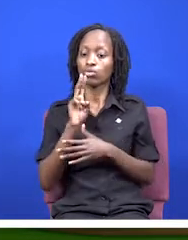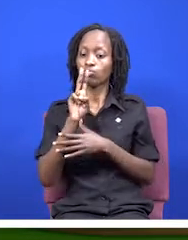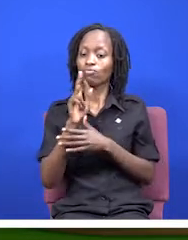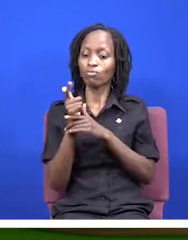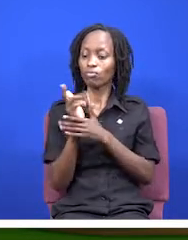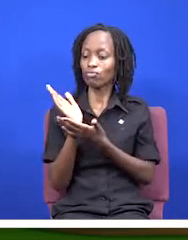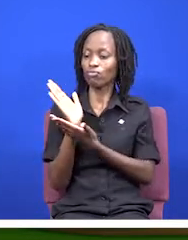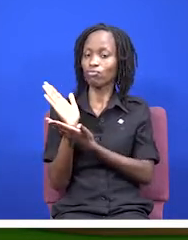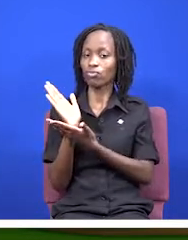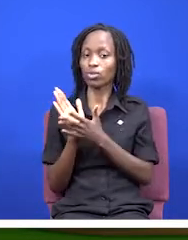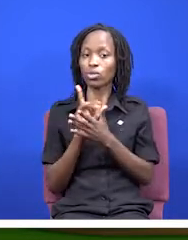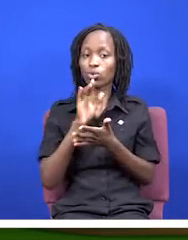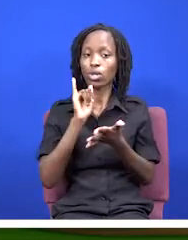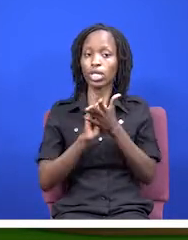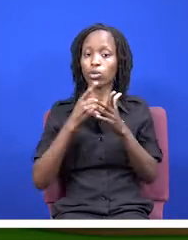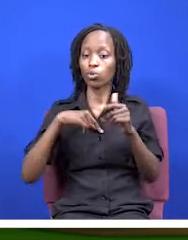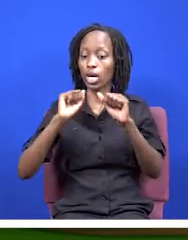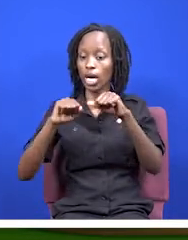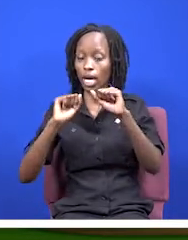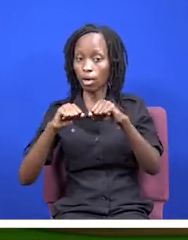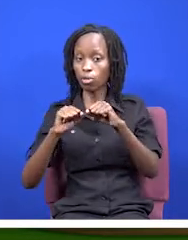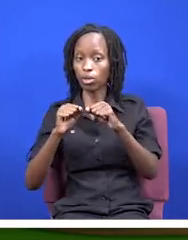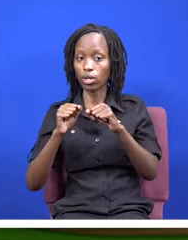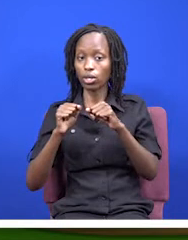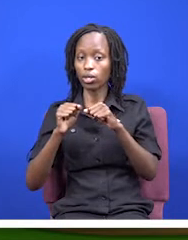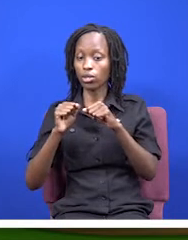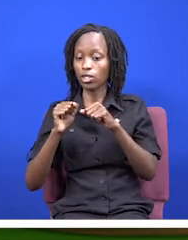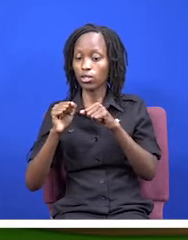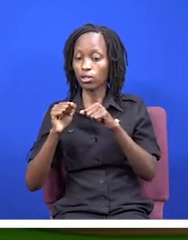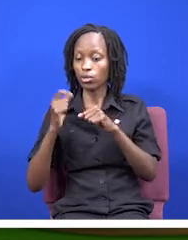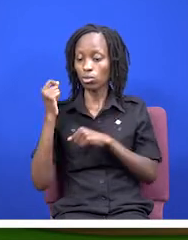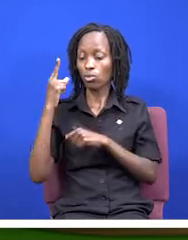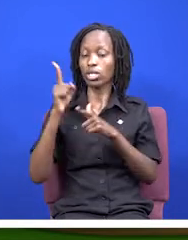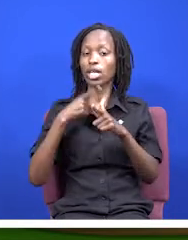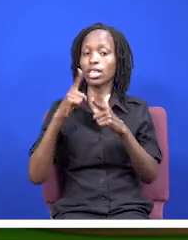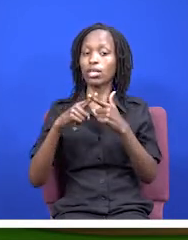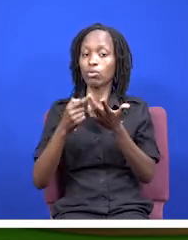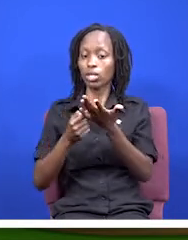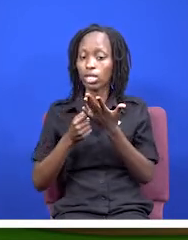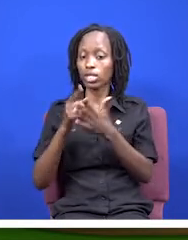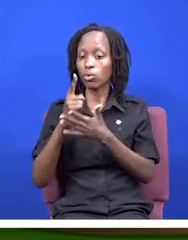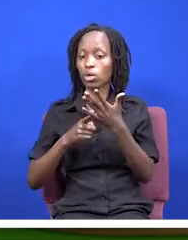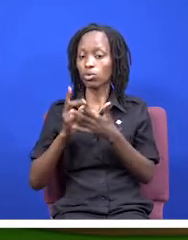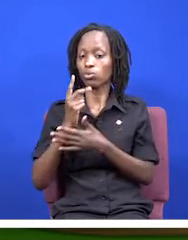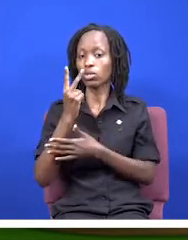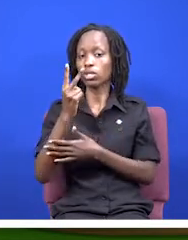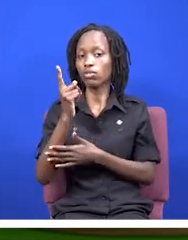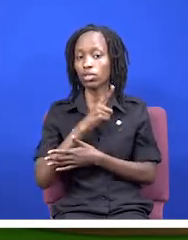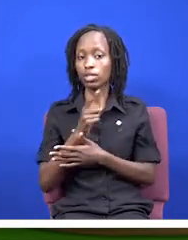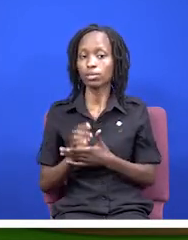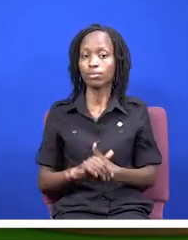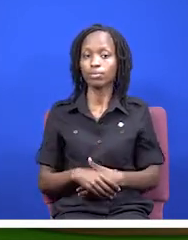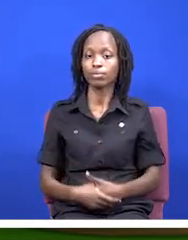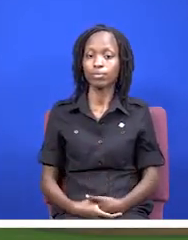like us to watch this short clip so that we are able to follow through, and then we will talk about what we have watched. Let's